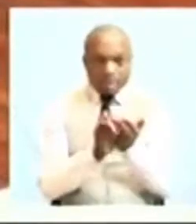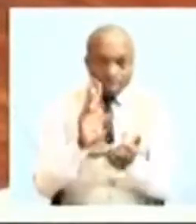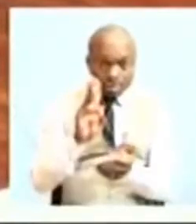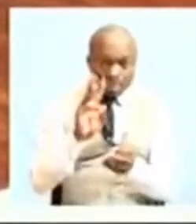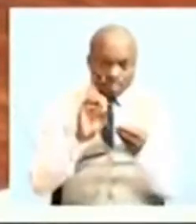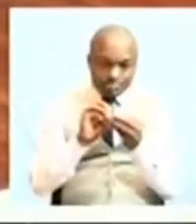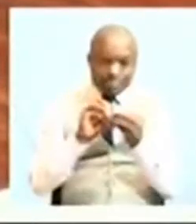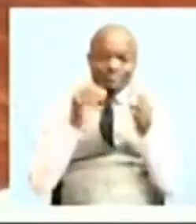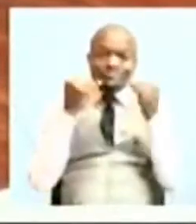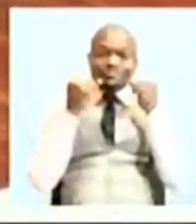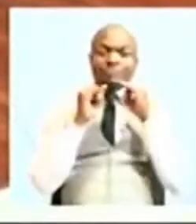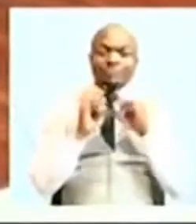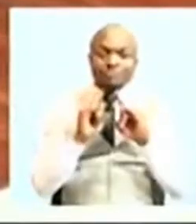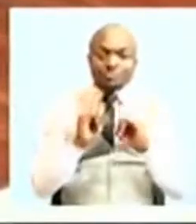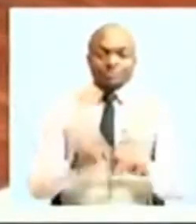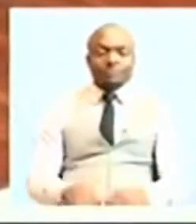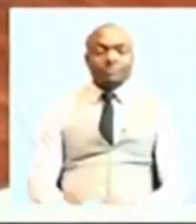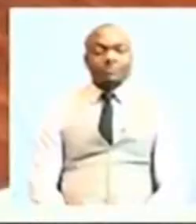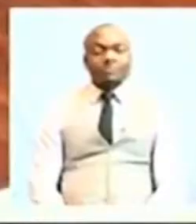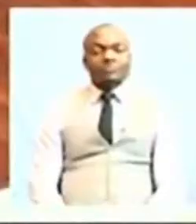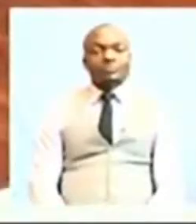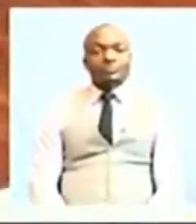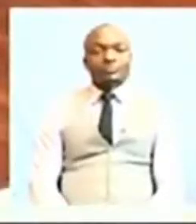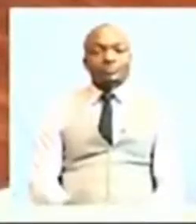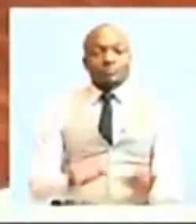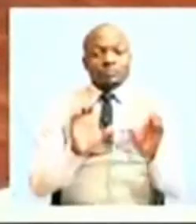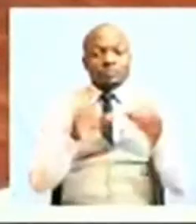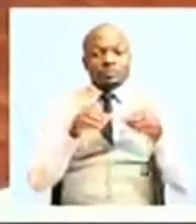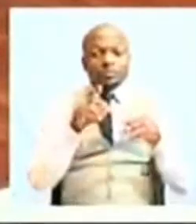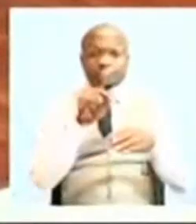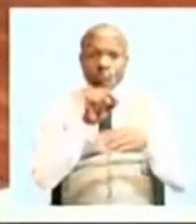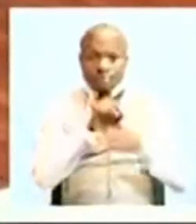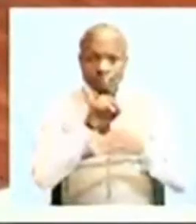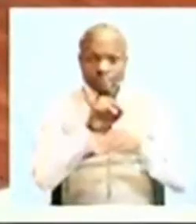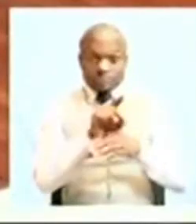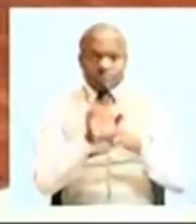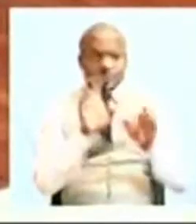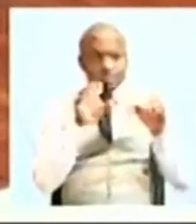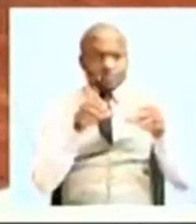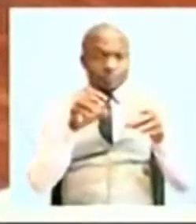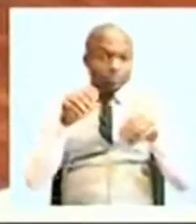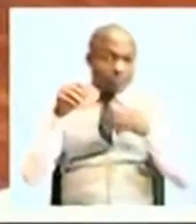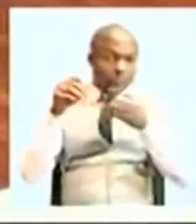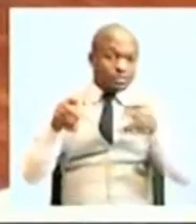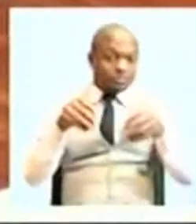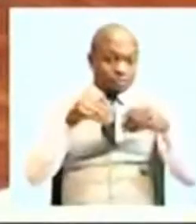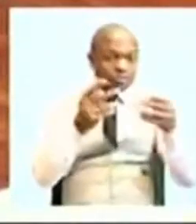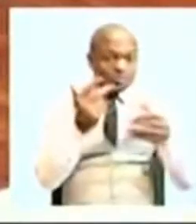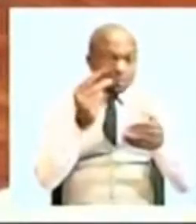further details. On community projects, the council spent